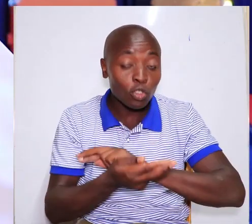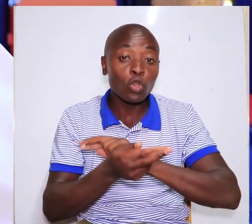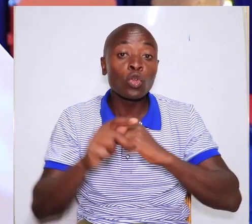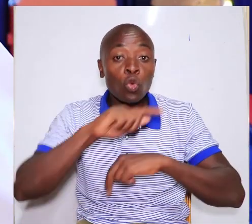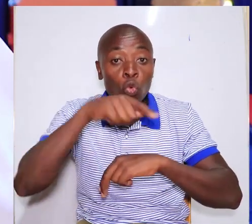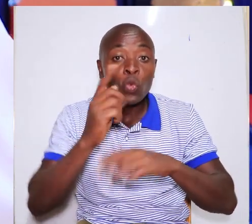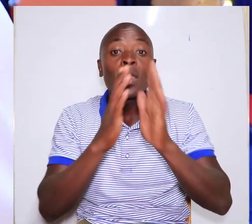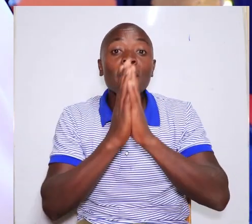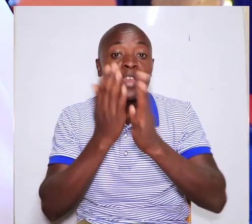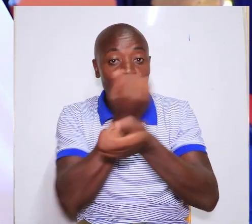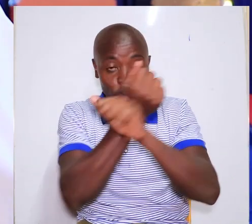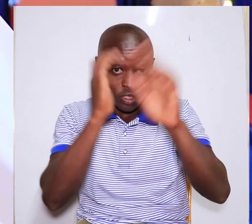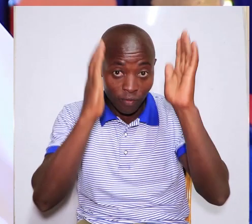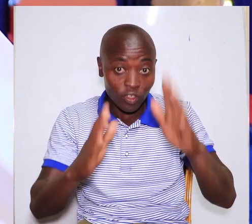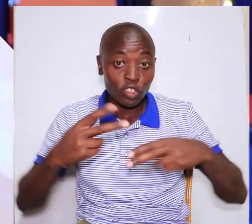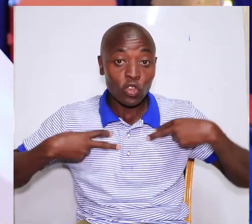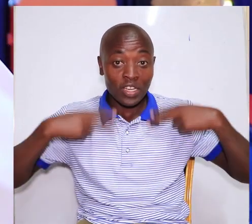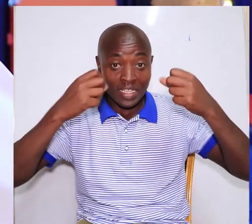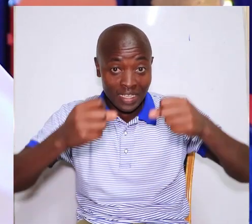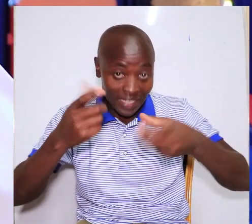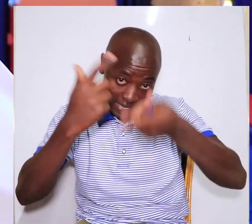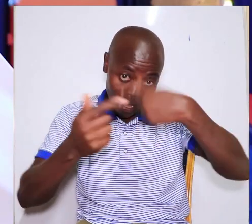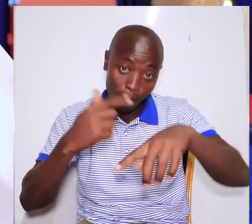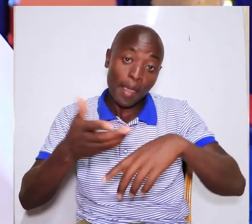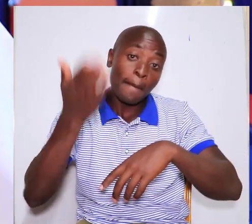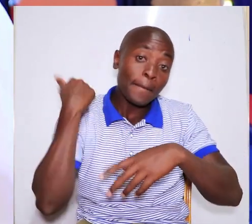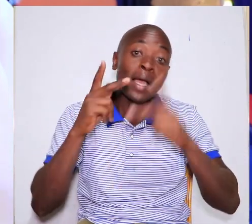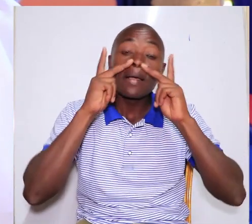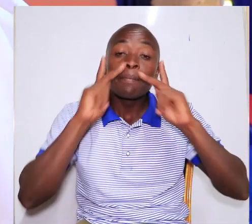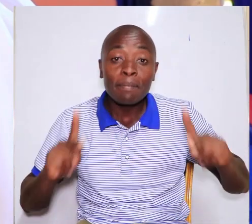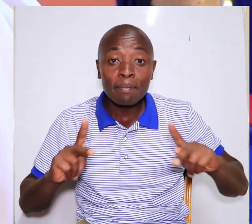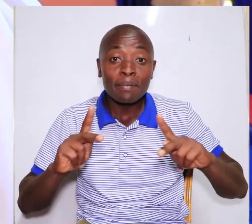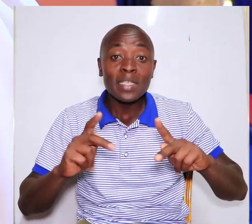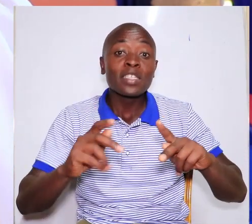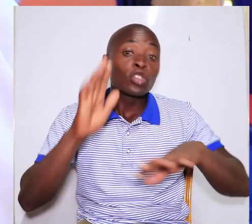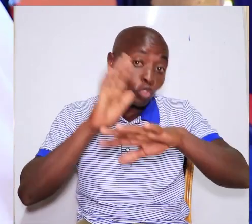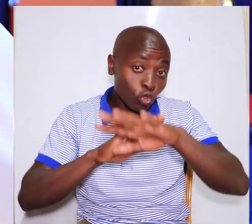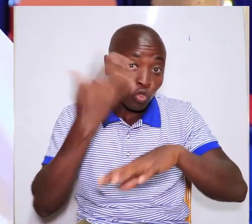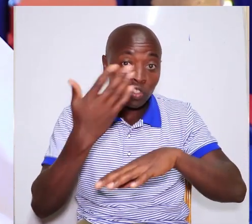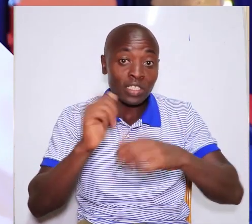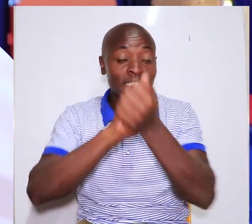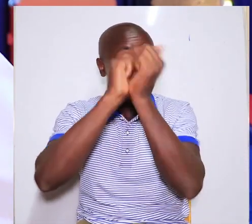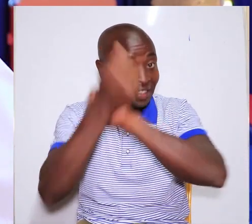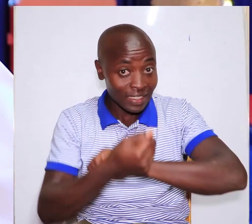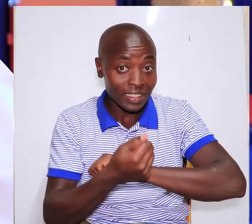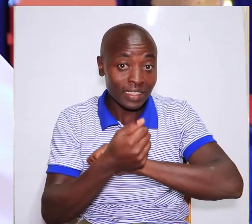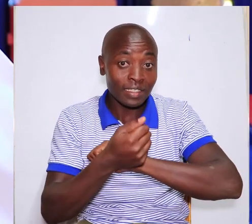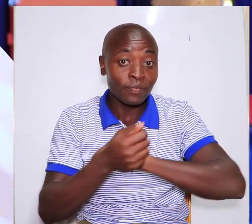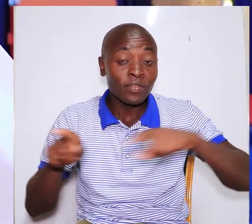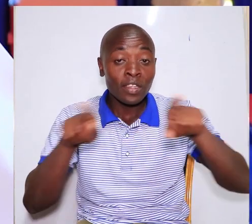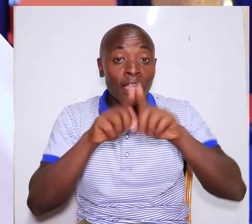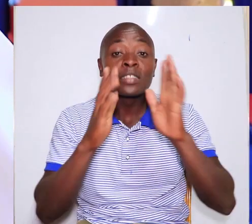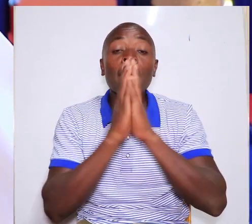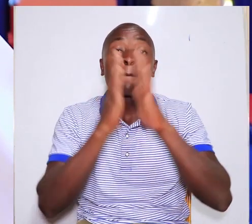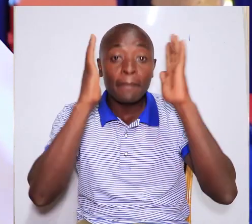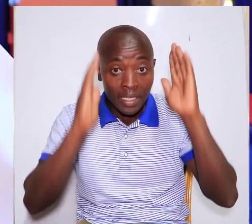intercede for salvation, healing, reconciliation, peace, stability, and transformation. As